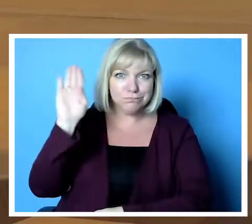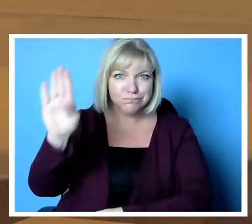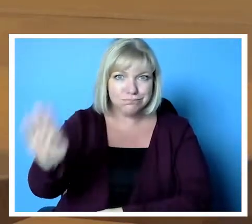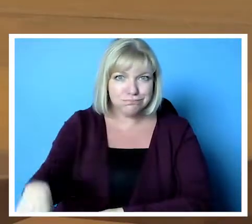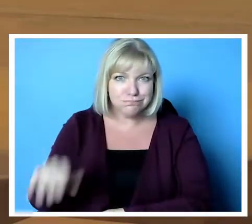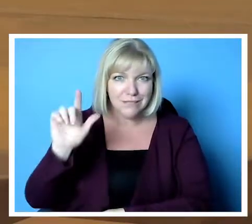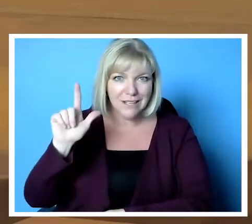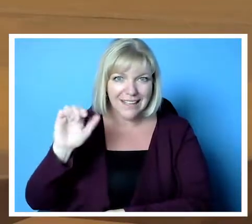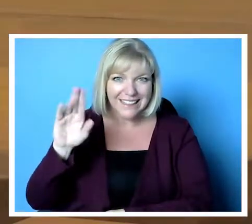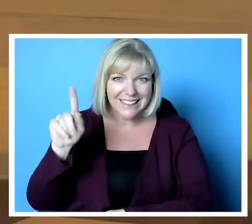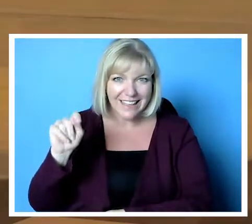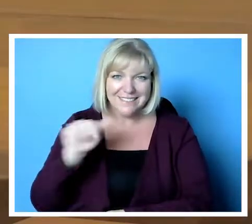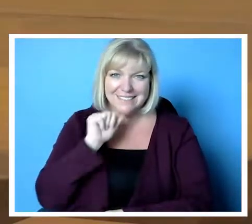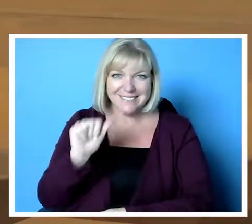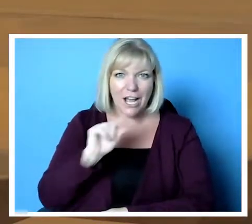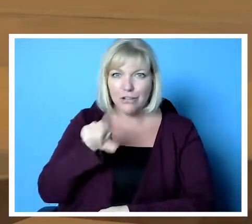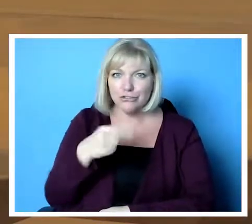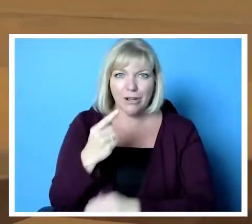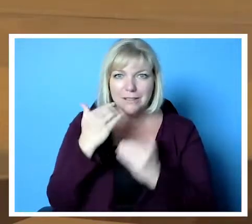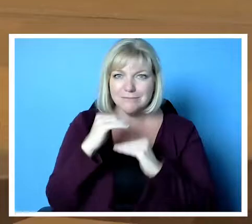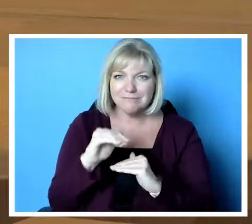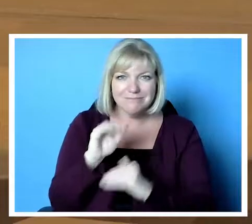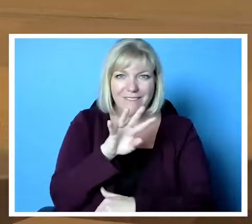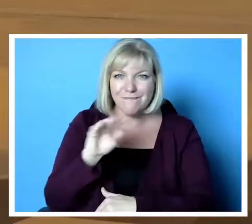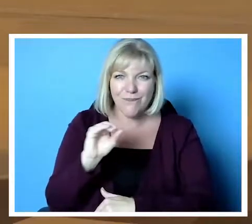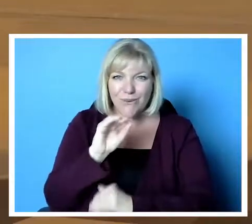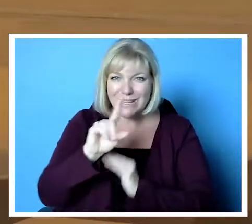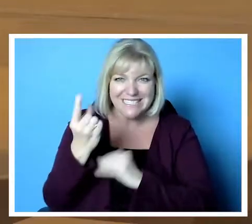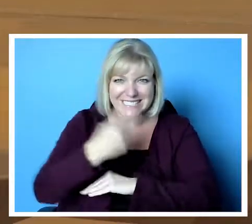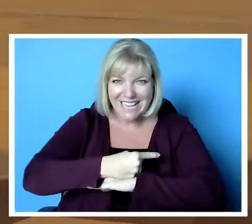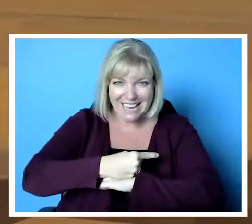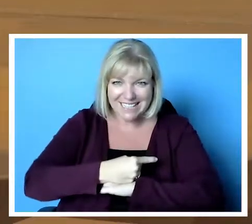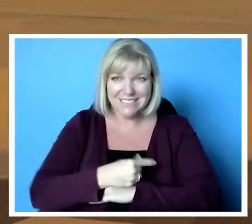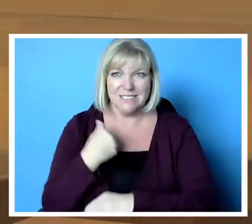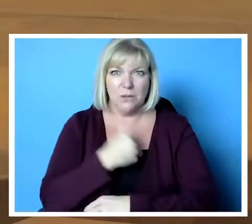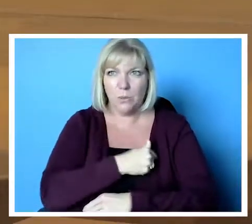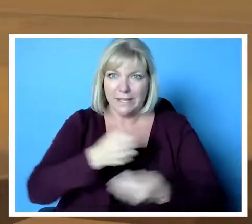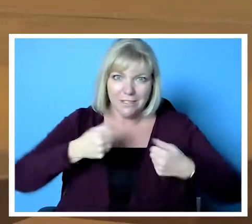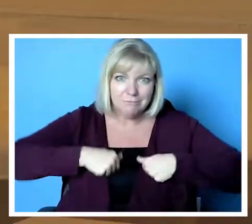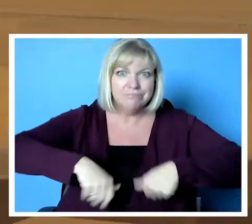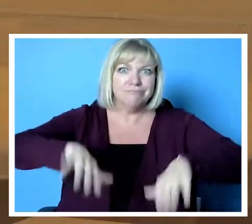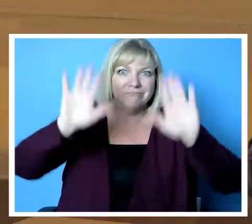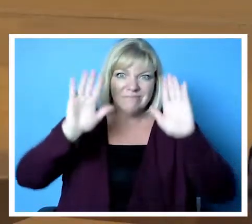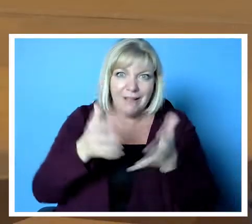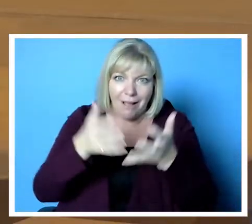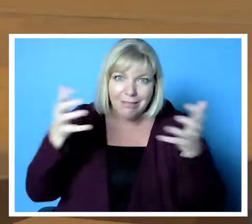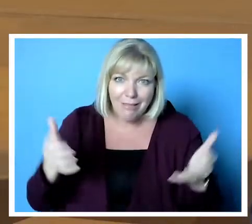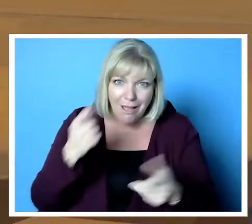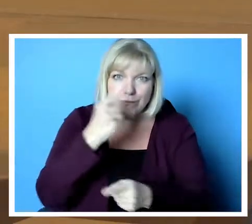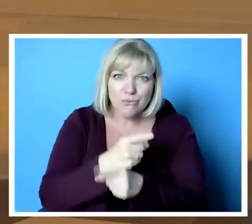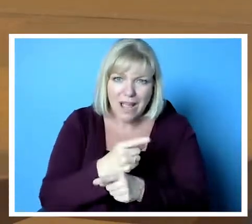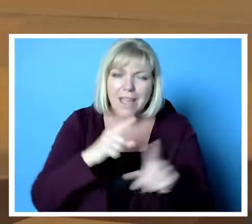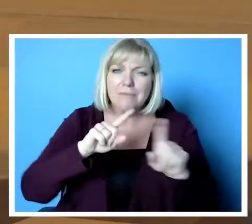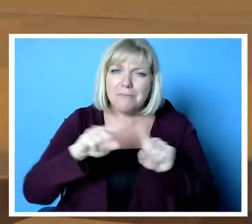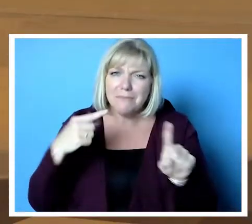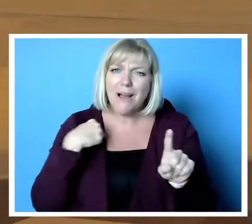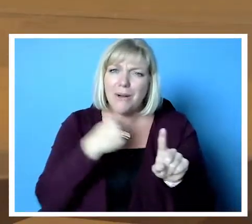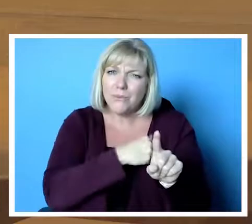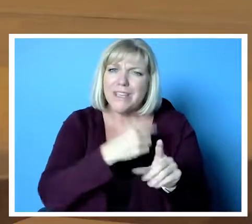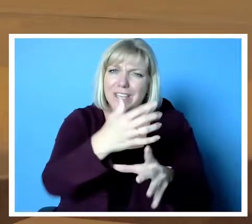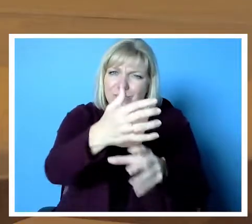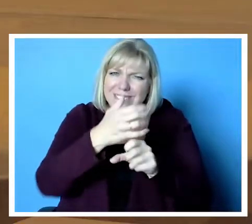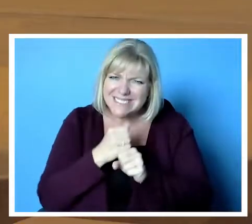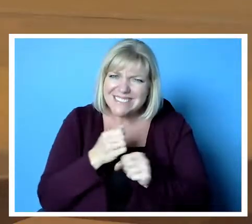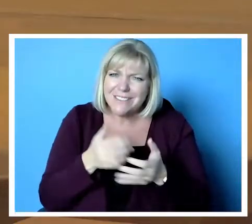40 days. That there has been much we have given up, but also, I hope, so much that we have taken in.